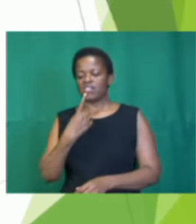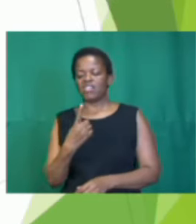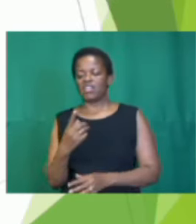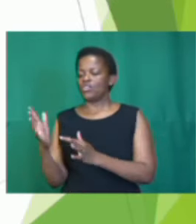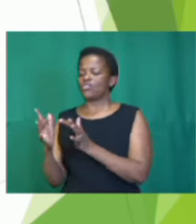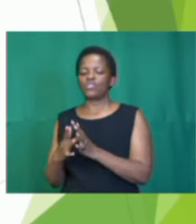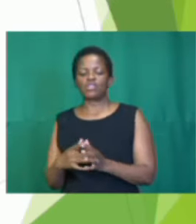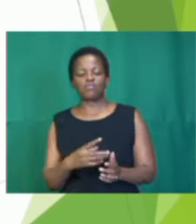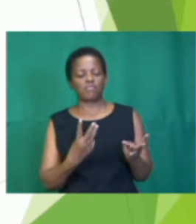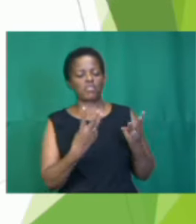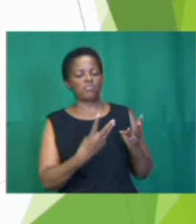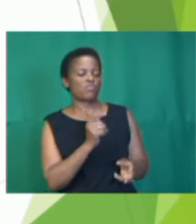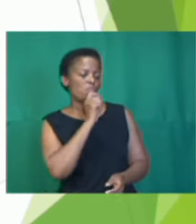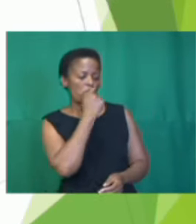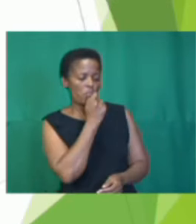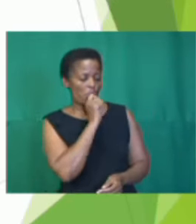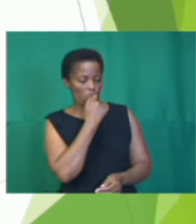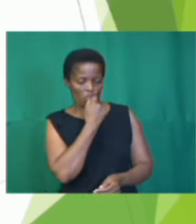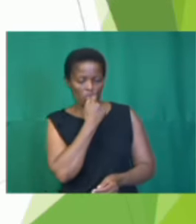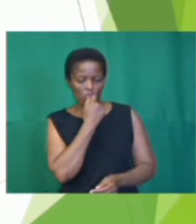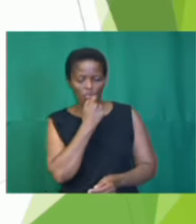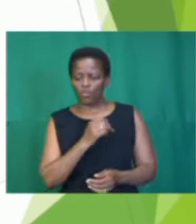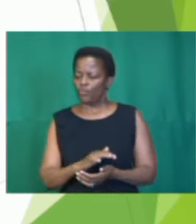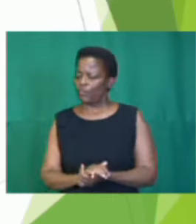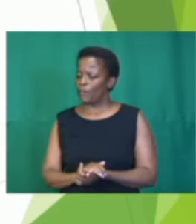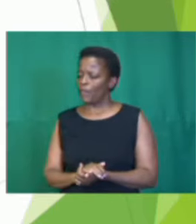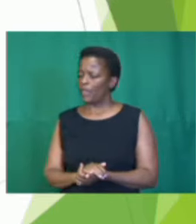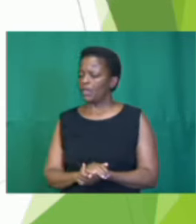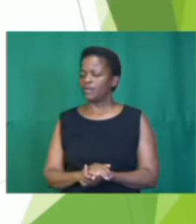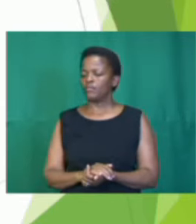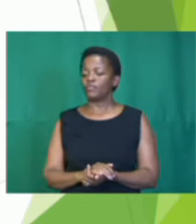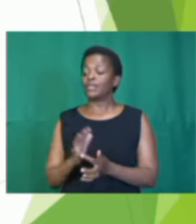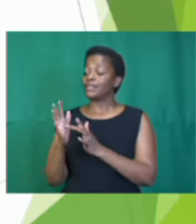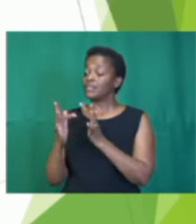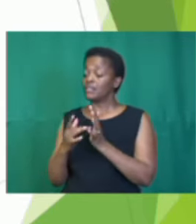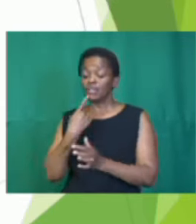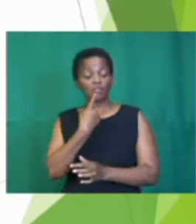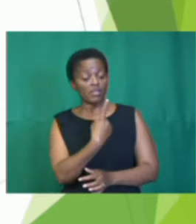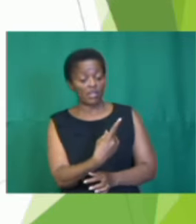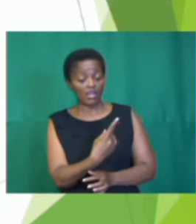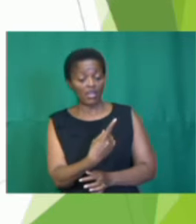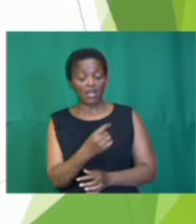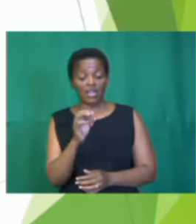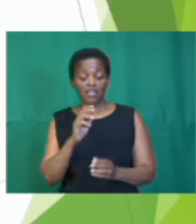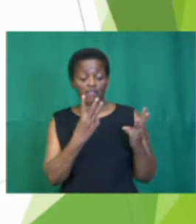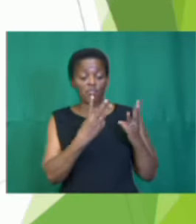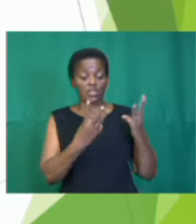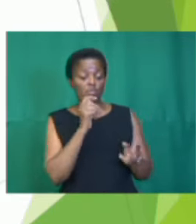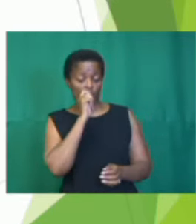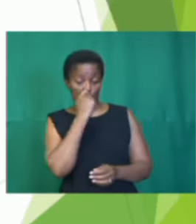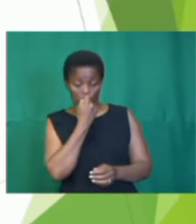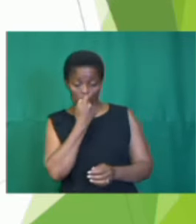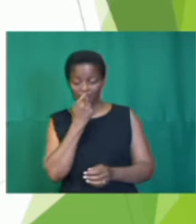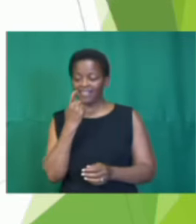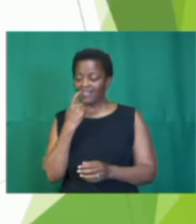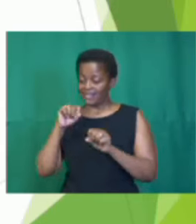his disciples, he says that if they will stop shouting, the stones will shout, meaning